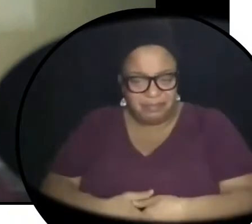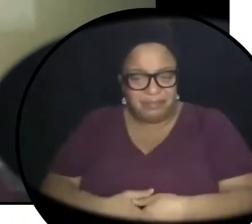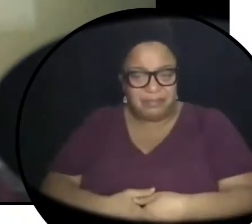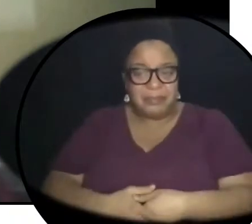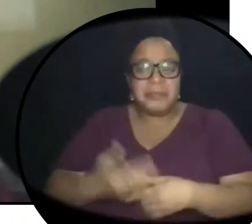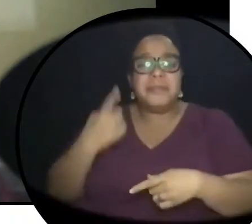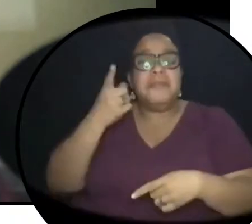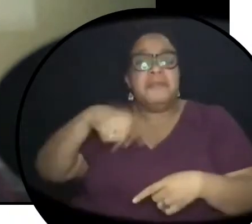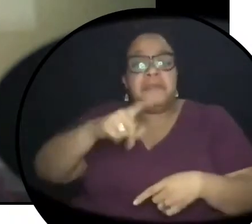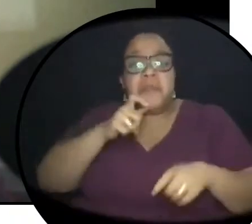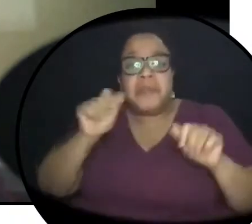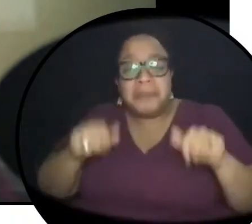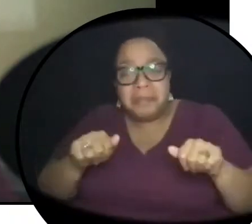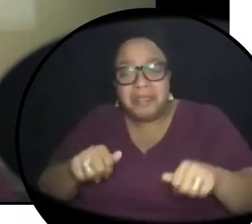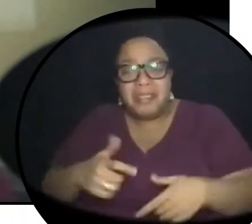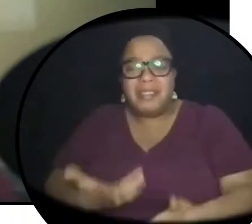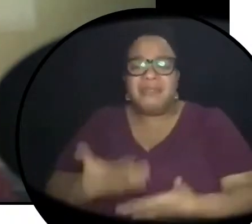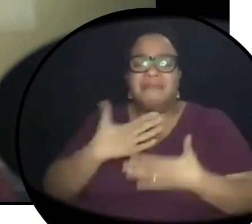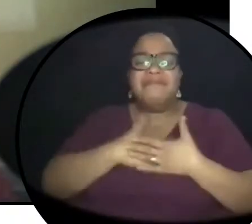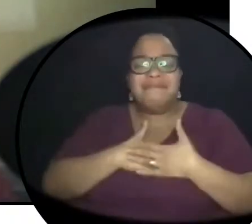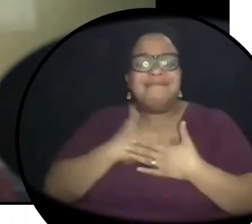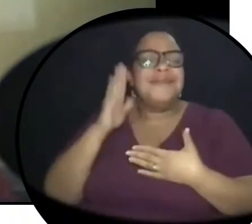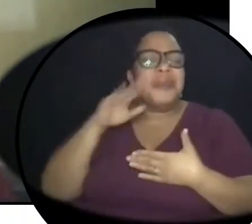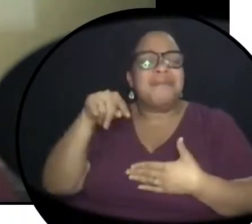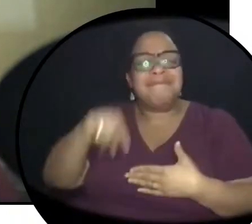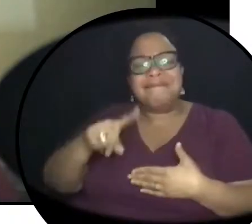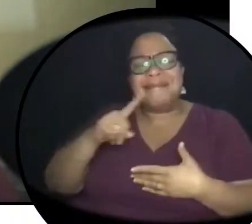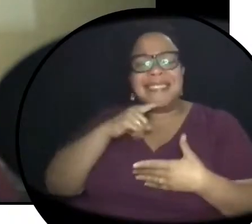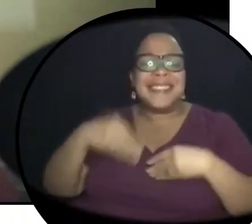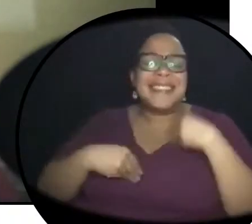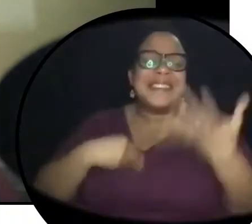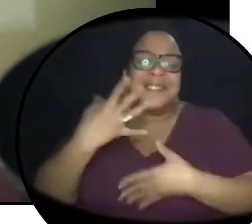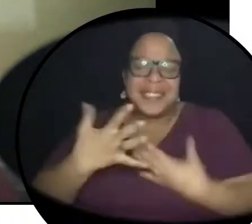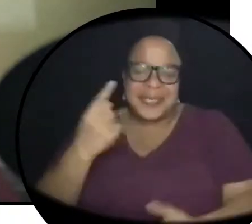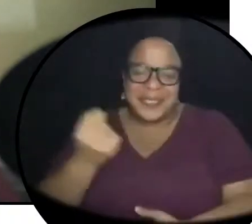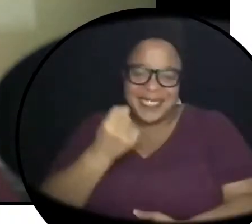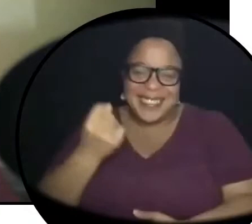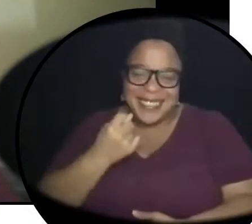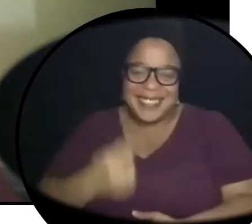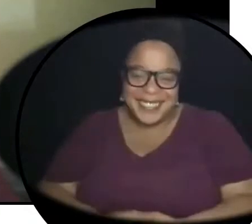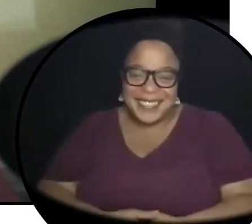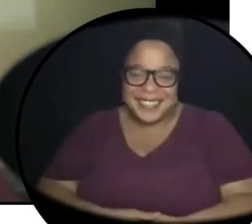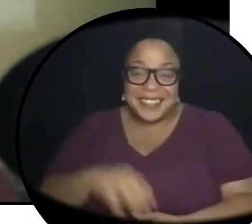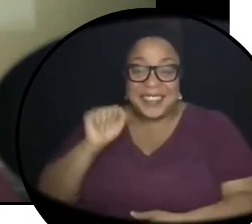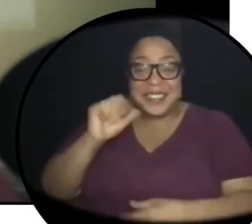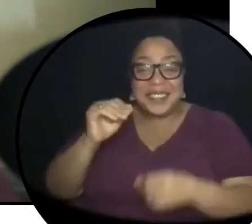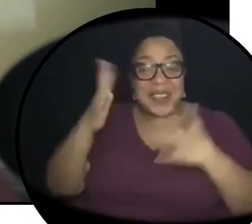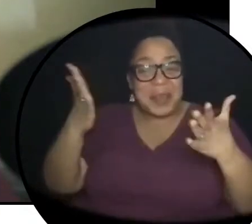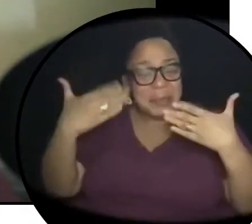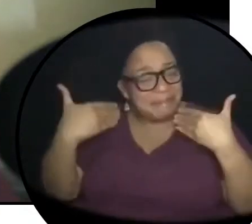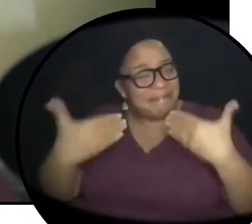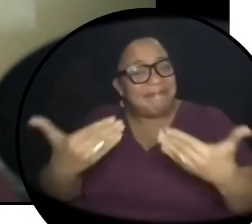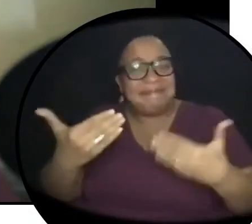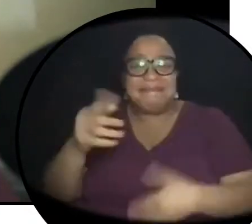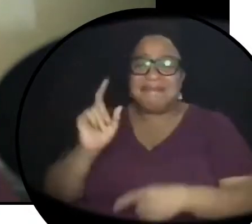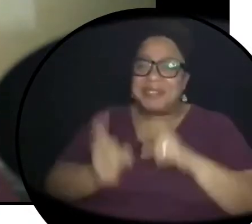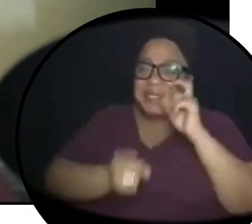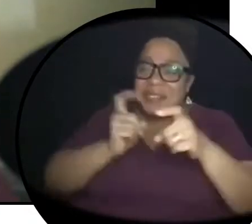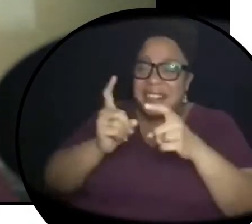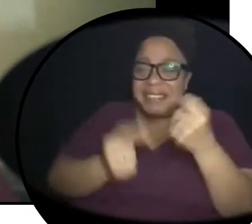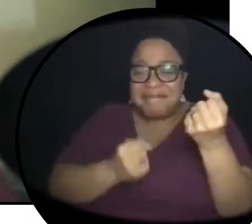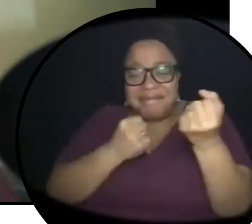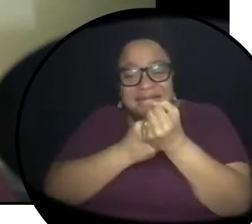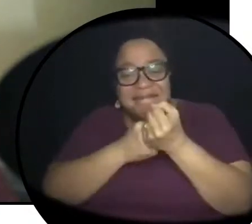People's Advocacy Institute for people who don't know is that here in Mississippi, they really lead the abolitionist work and